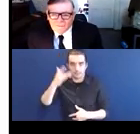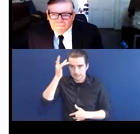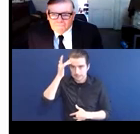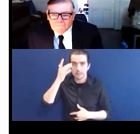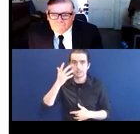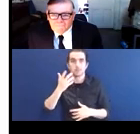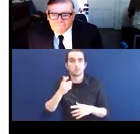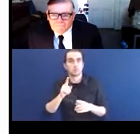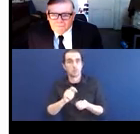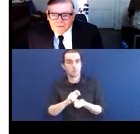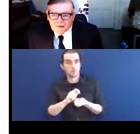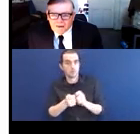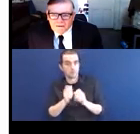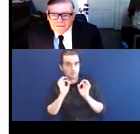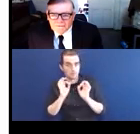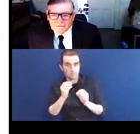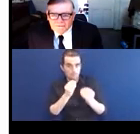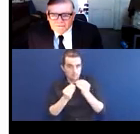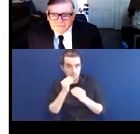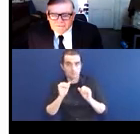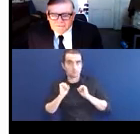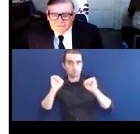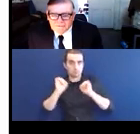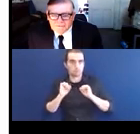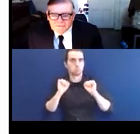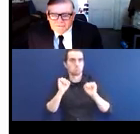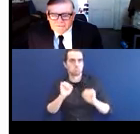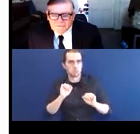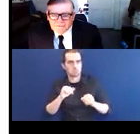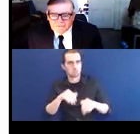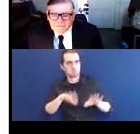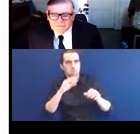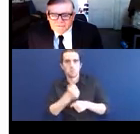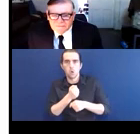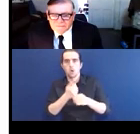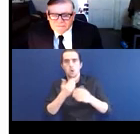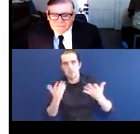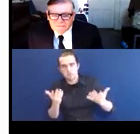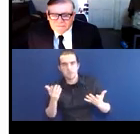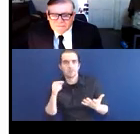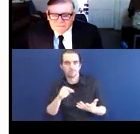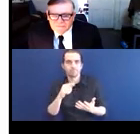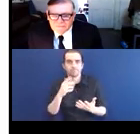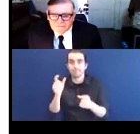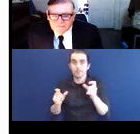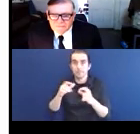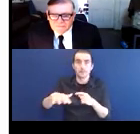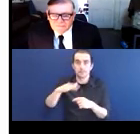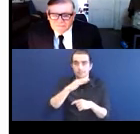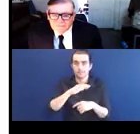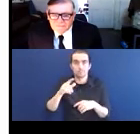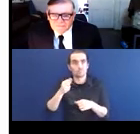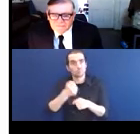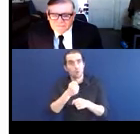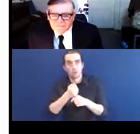market are able to work with such conditions. And I think we've put in a lot of measures in place in terms of